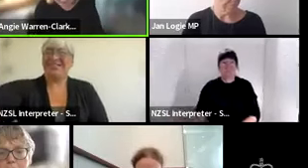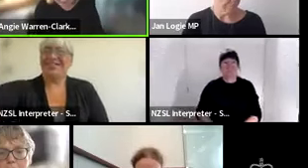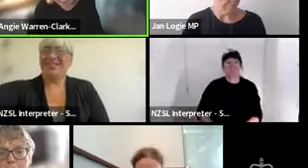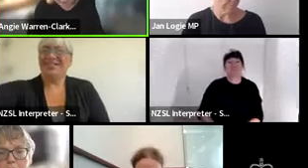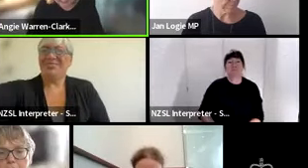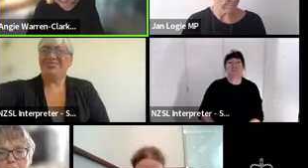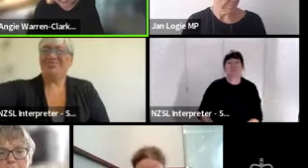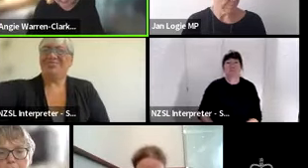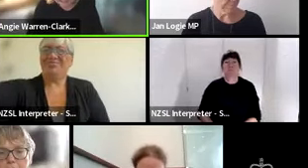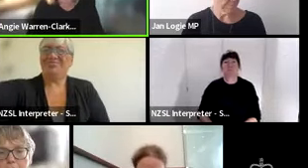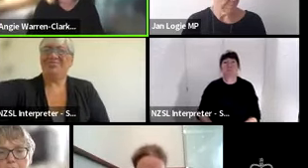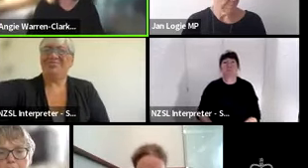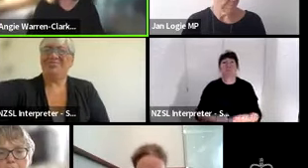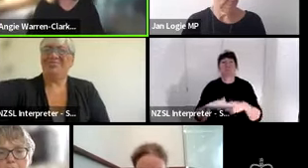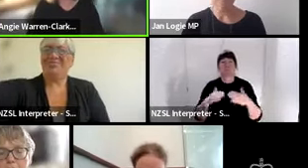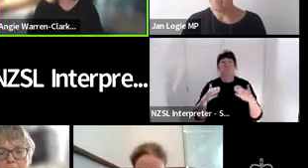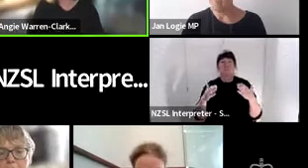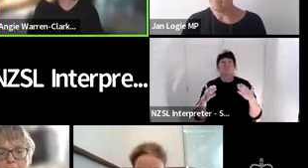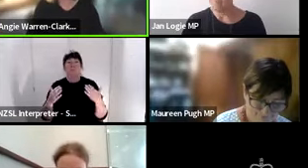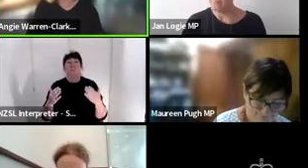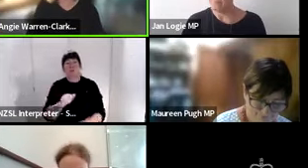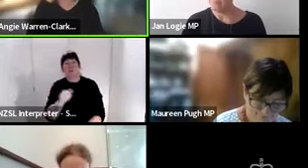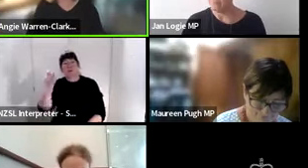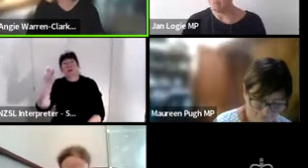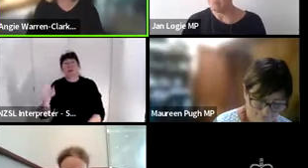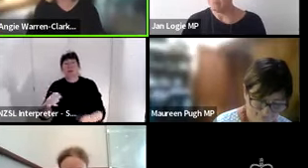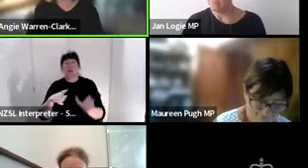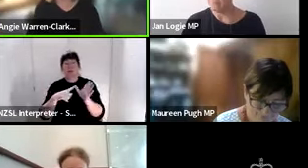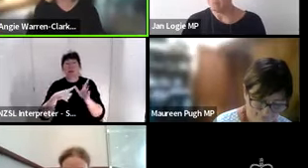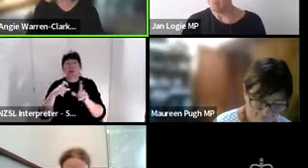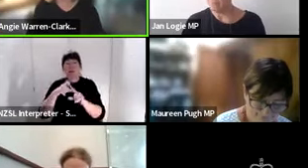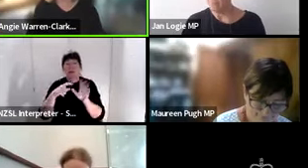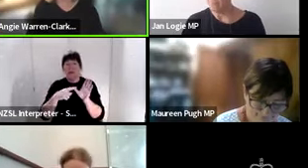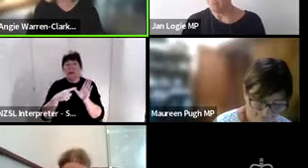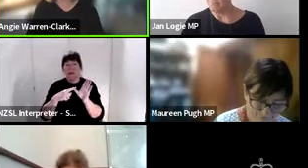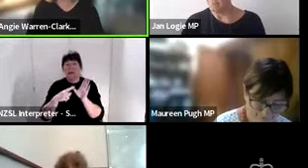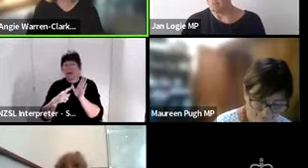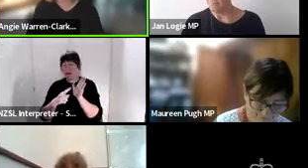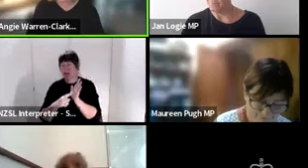We now have Ada Lee by Zoom.